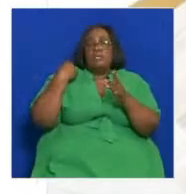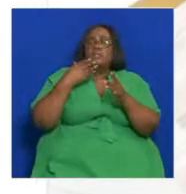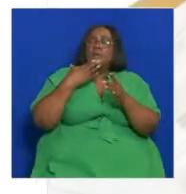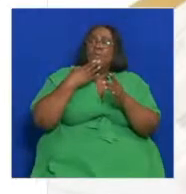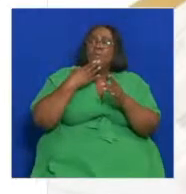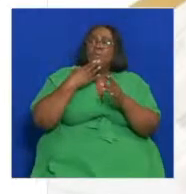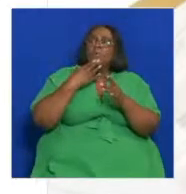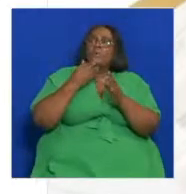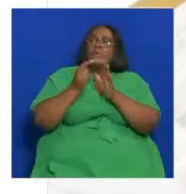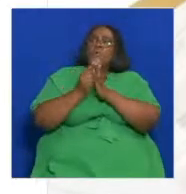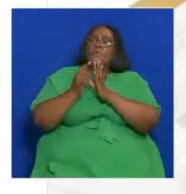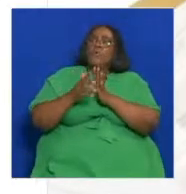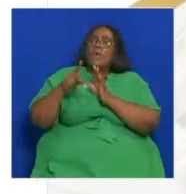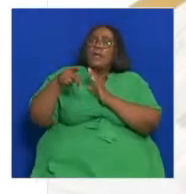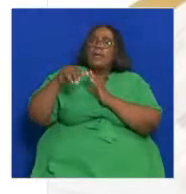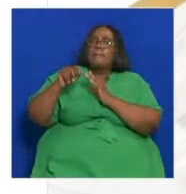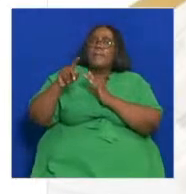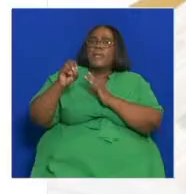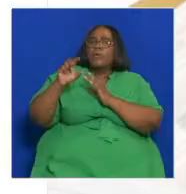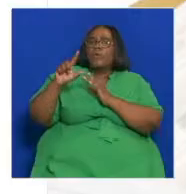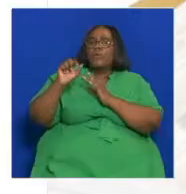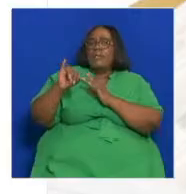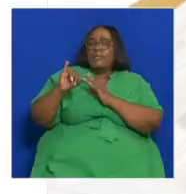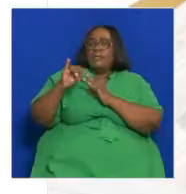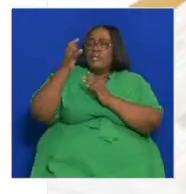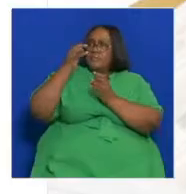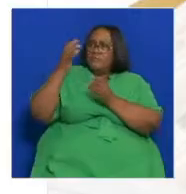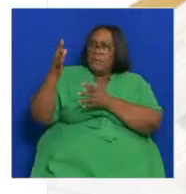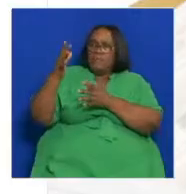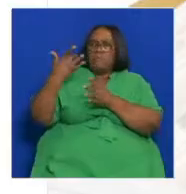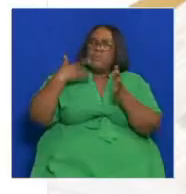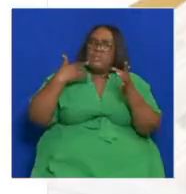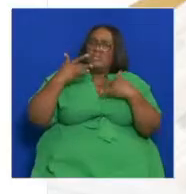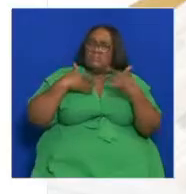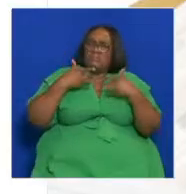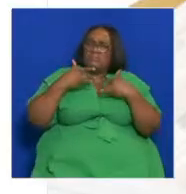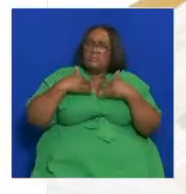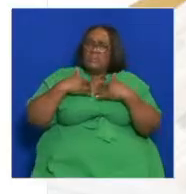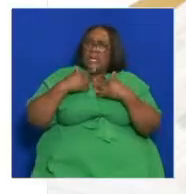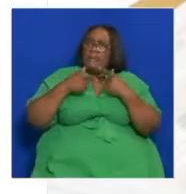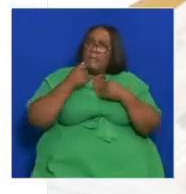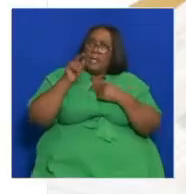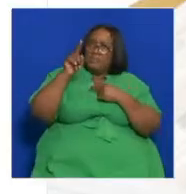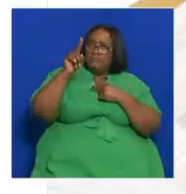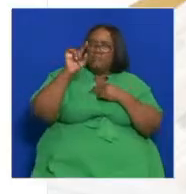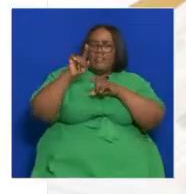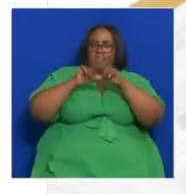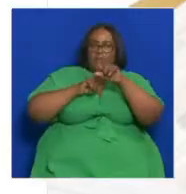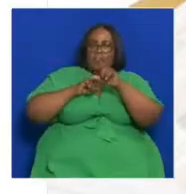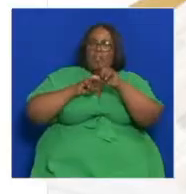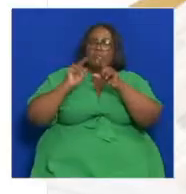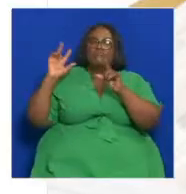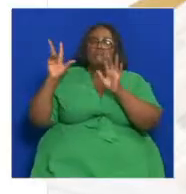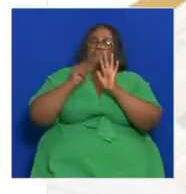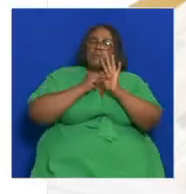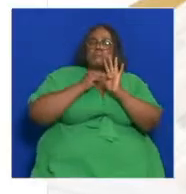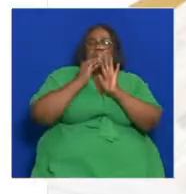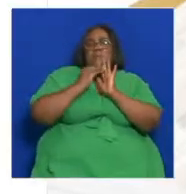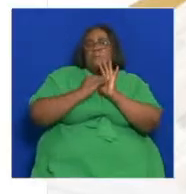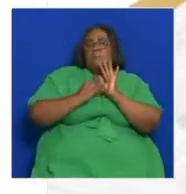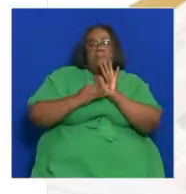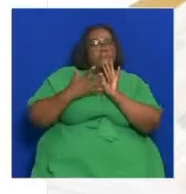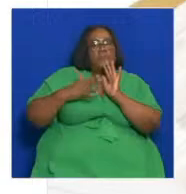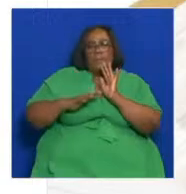Pikoli, raising frustration about Mr. Nkabinde's failure to provide a statement. The letter is attached